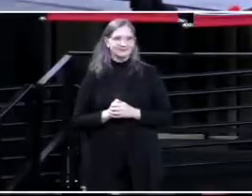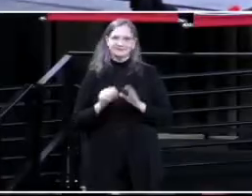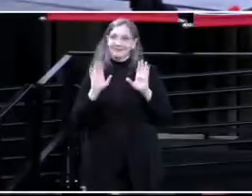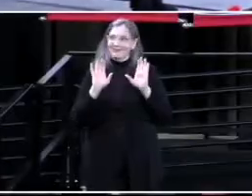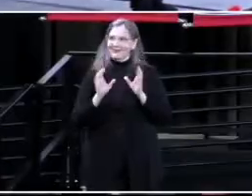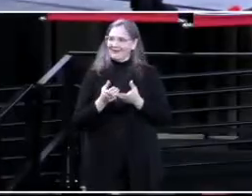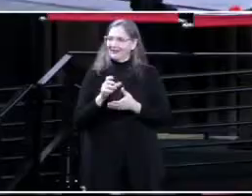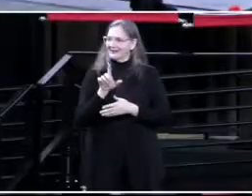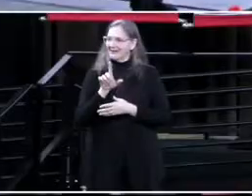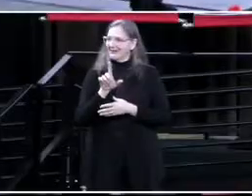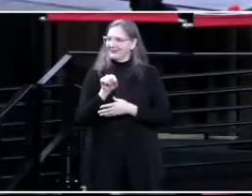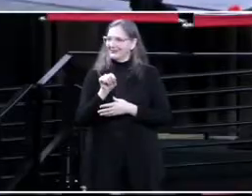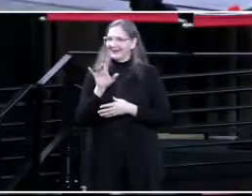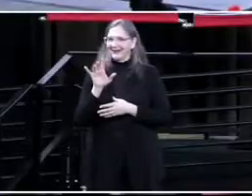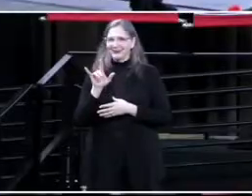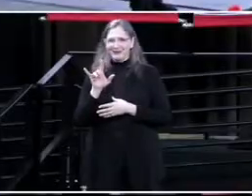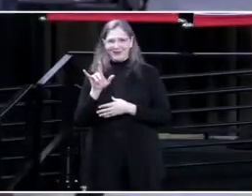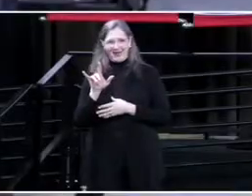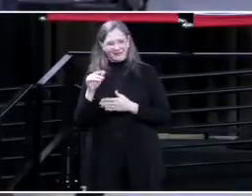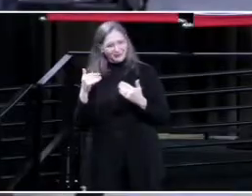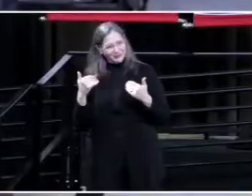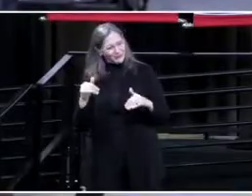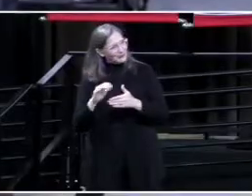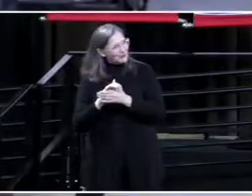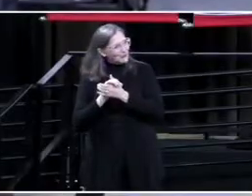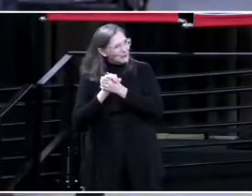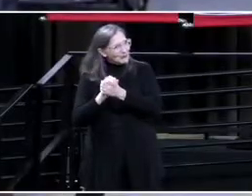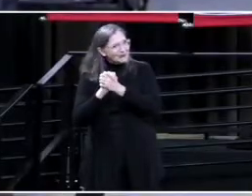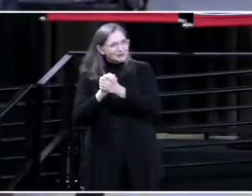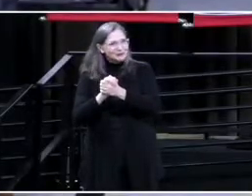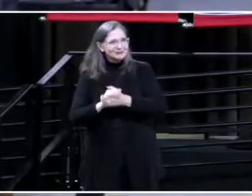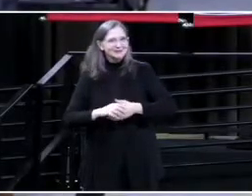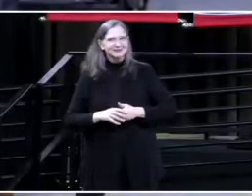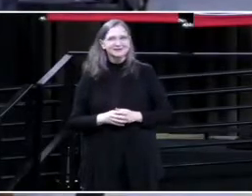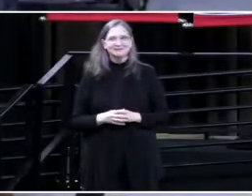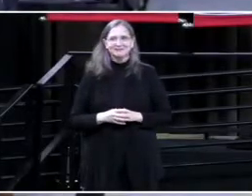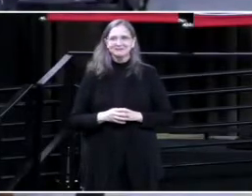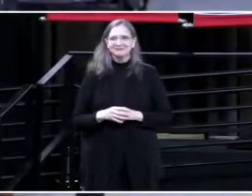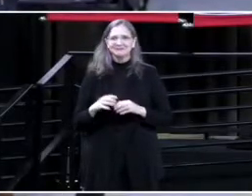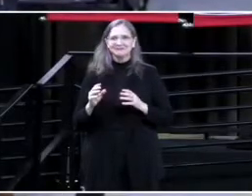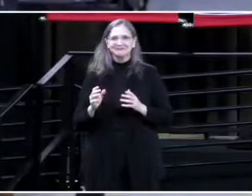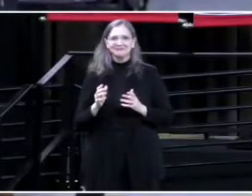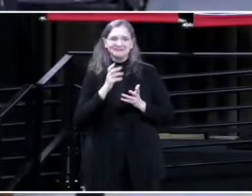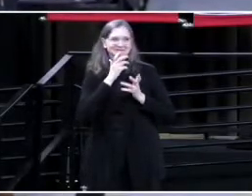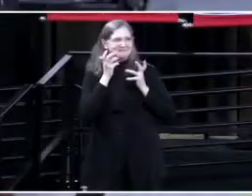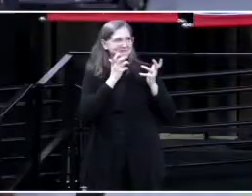Class of 2025, congratulations.